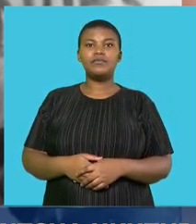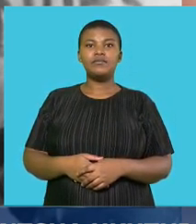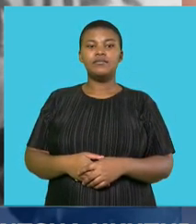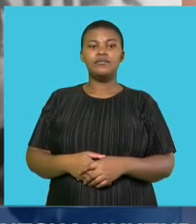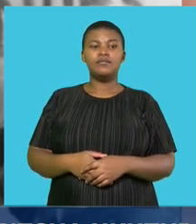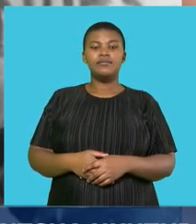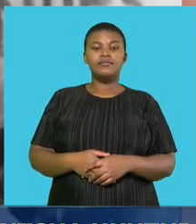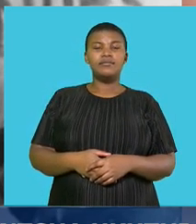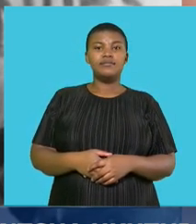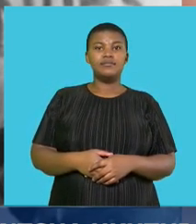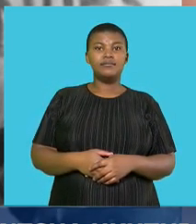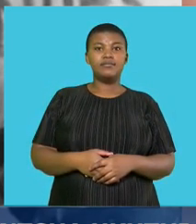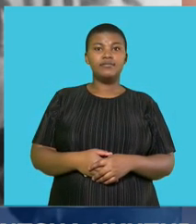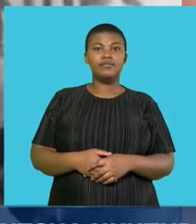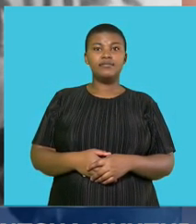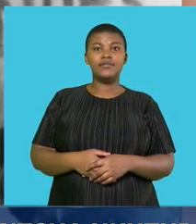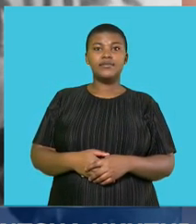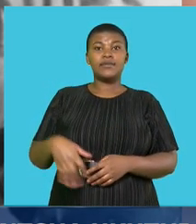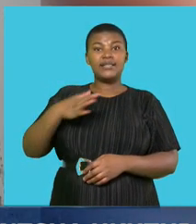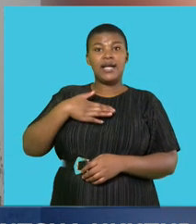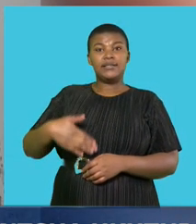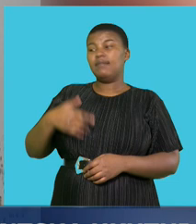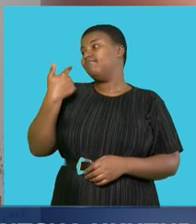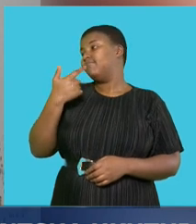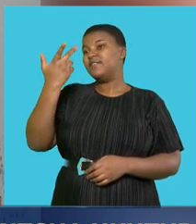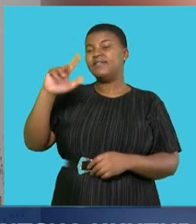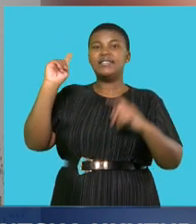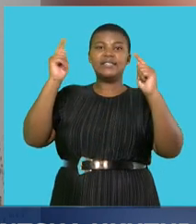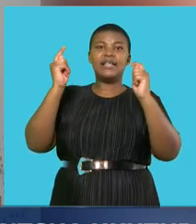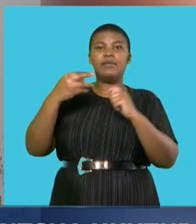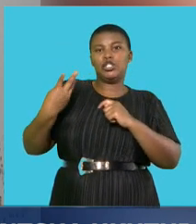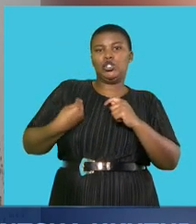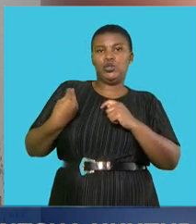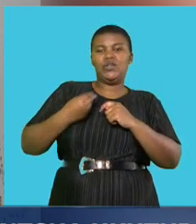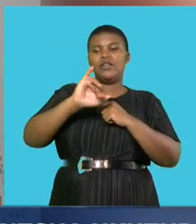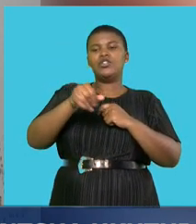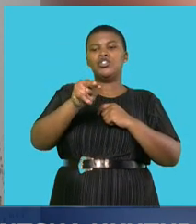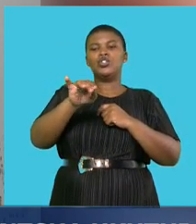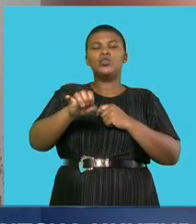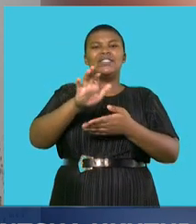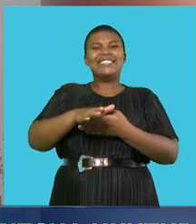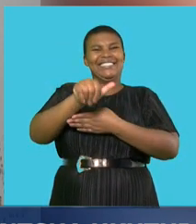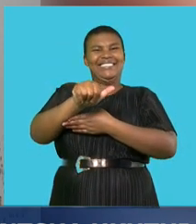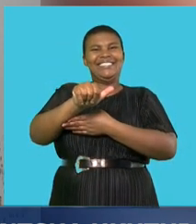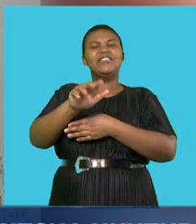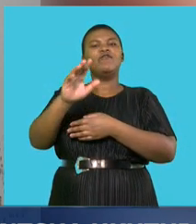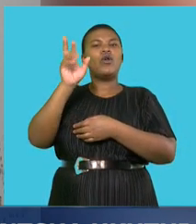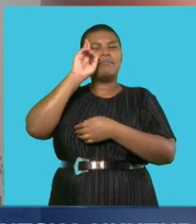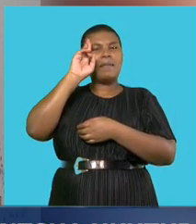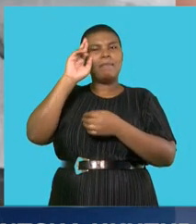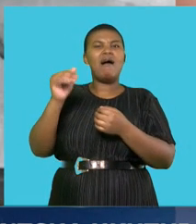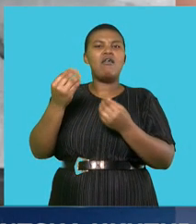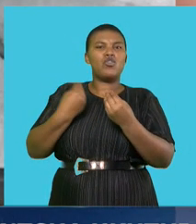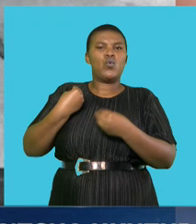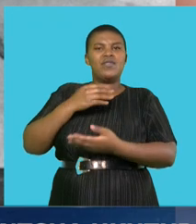sonto Elagle libelbungaza usugo labantabasha Ukumbula inja yangu nyakaaka 1976 Ez nabeni